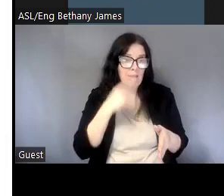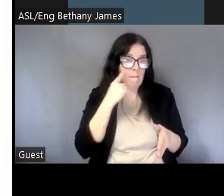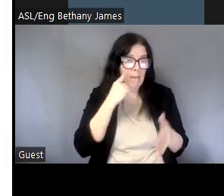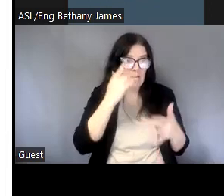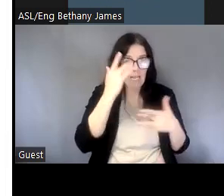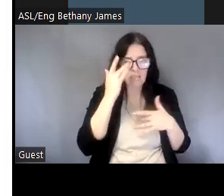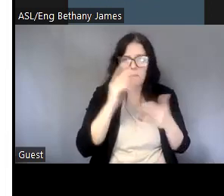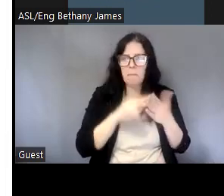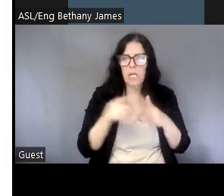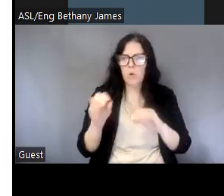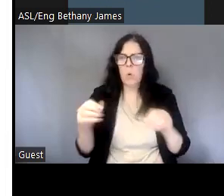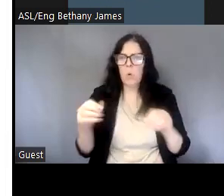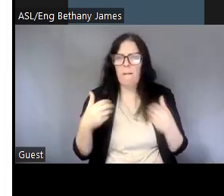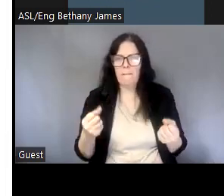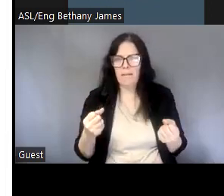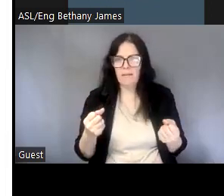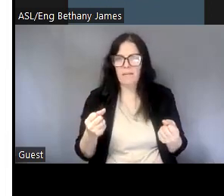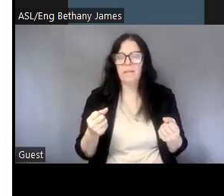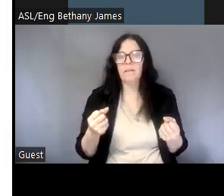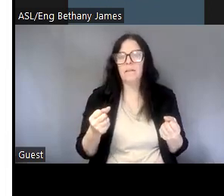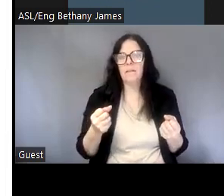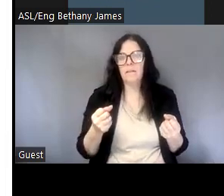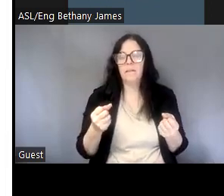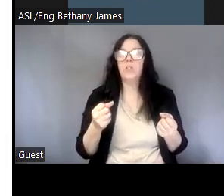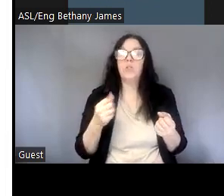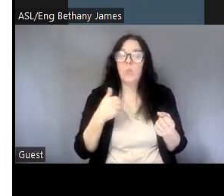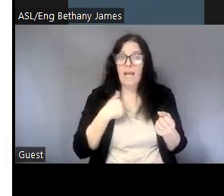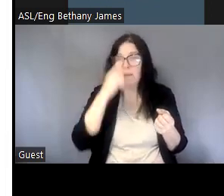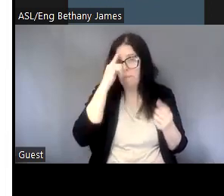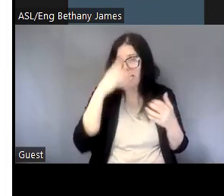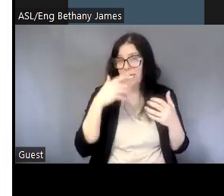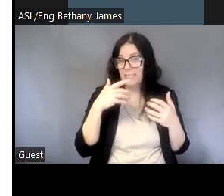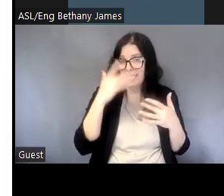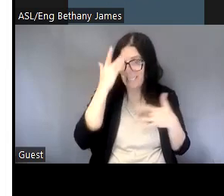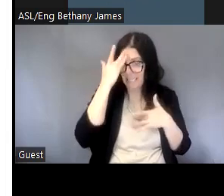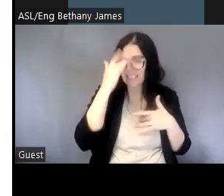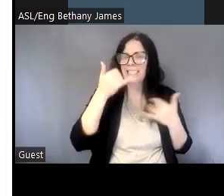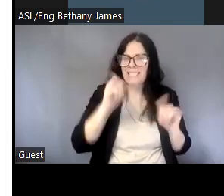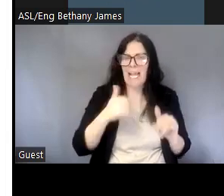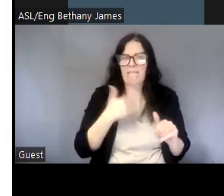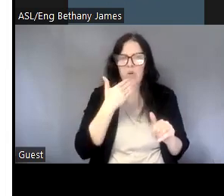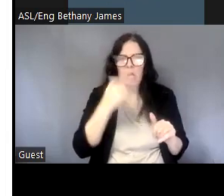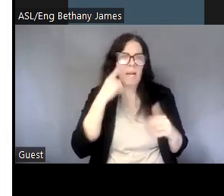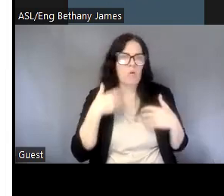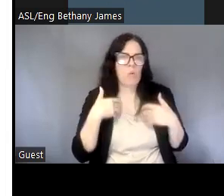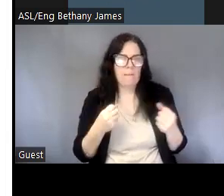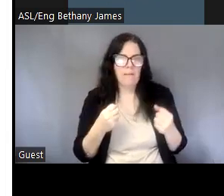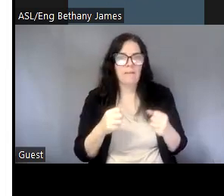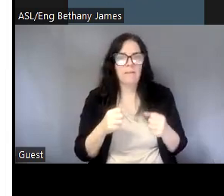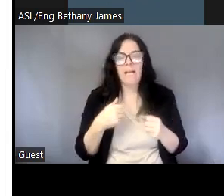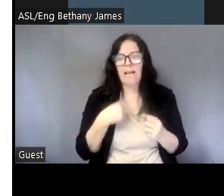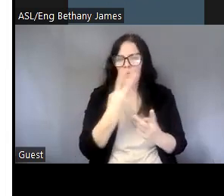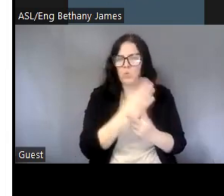have good well-being. You could have a mental illness and still have good mental well-being. So it's two different things when we talk